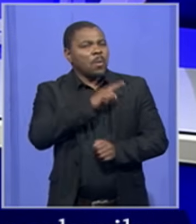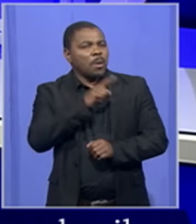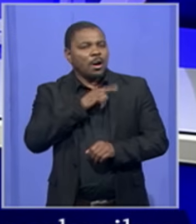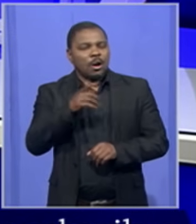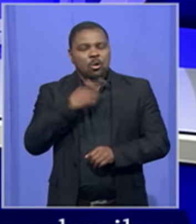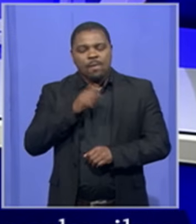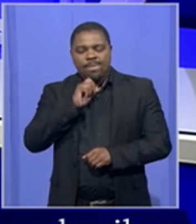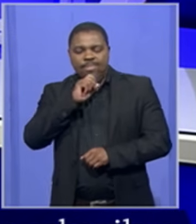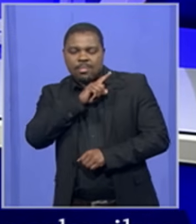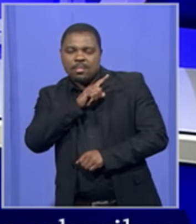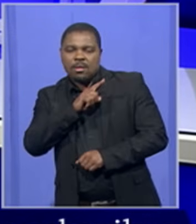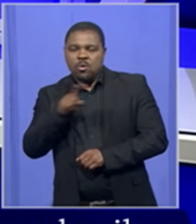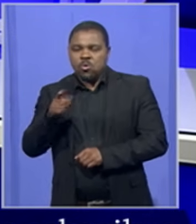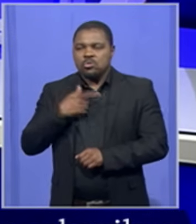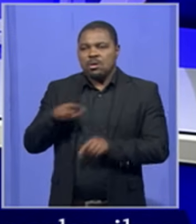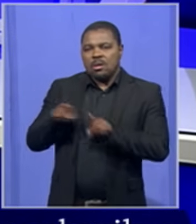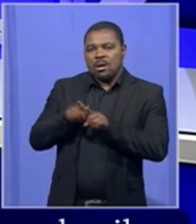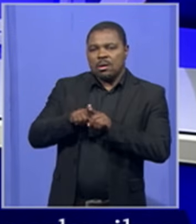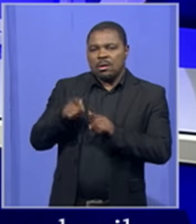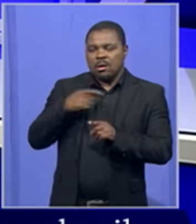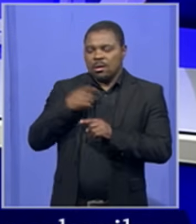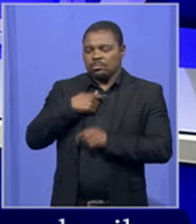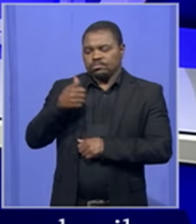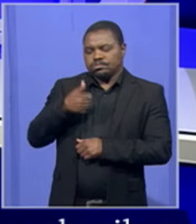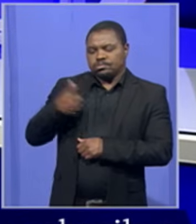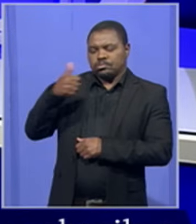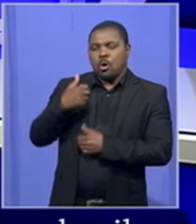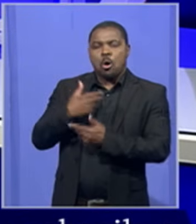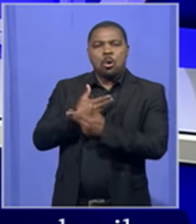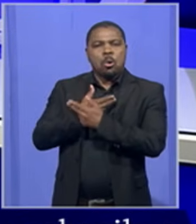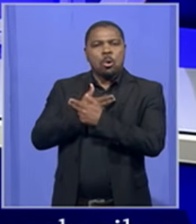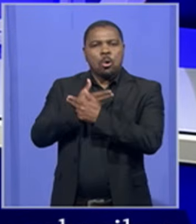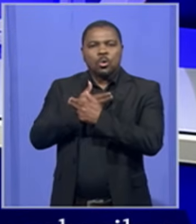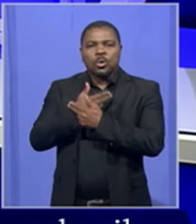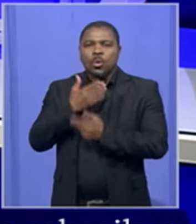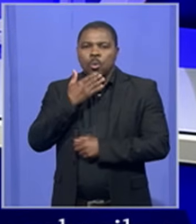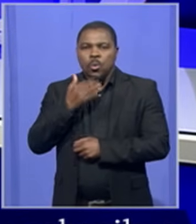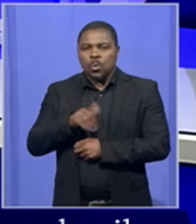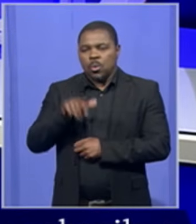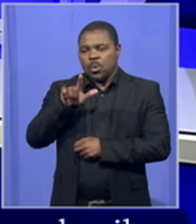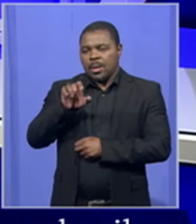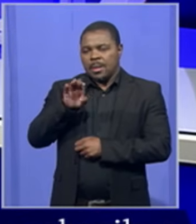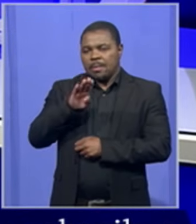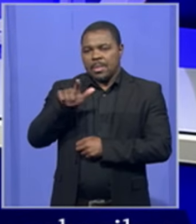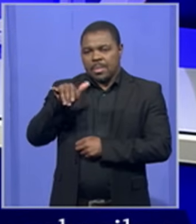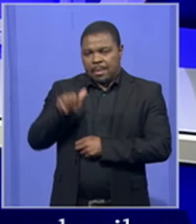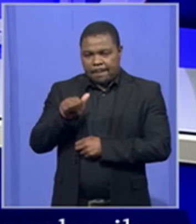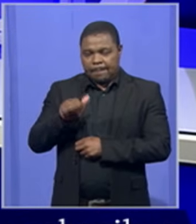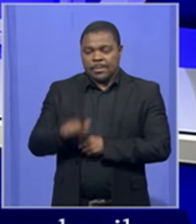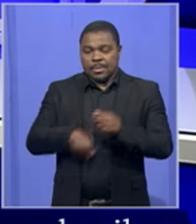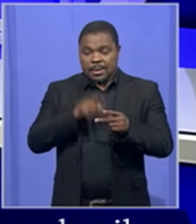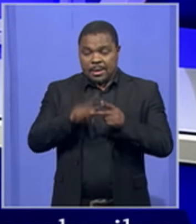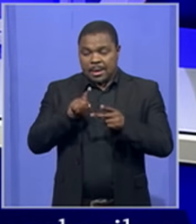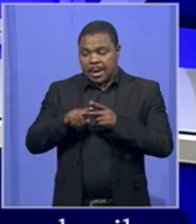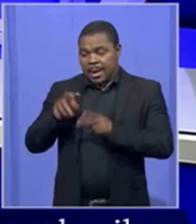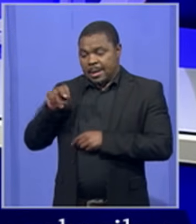itira ekete ke mookamedi wa pele wa di-Hawks Advocate Godfrey Lebeya. Puso e nnile kgatlhanong le kopo ya gagwe ya beili le